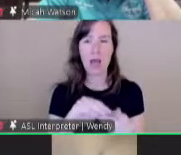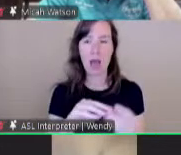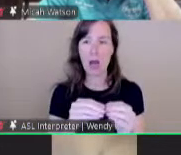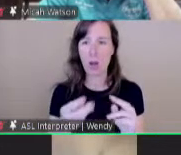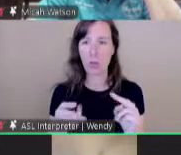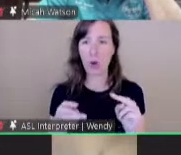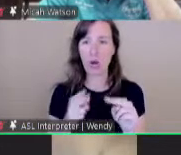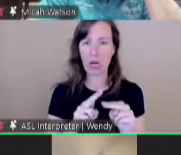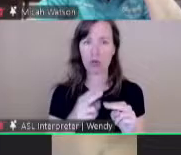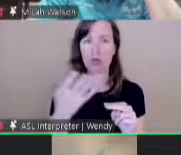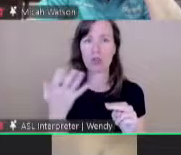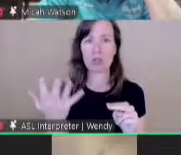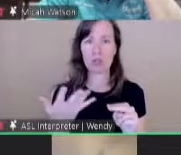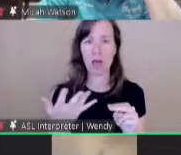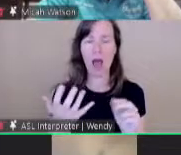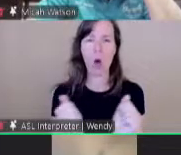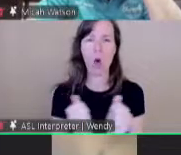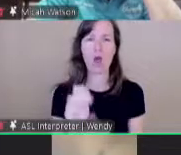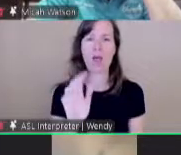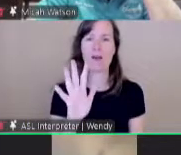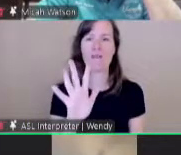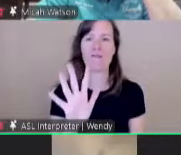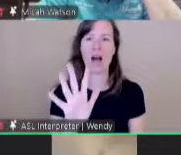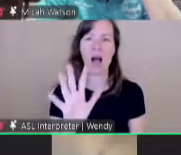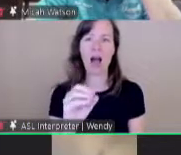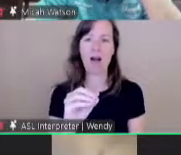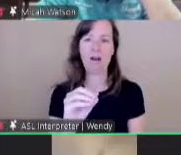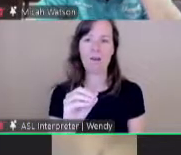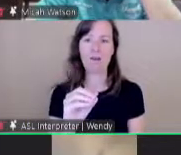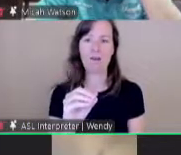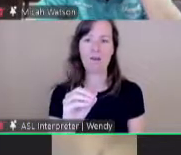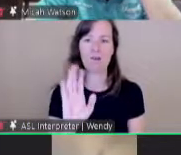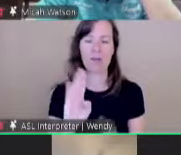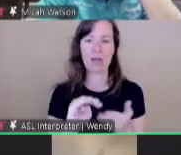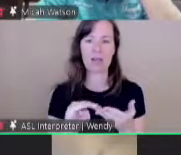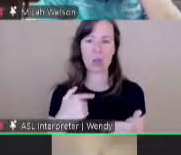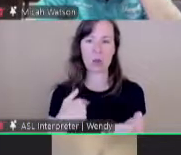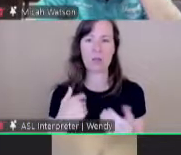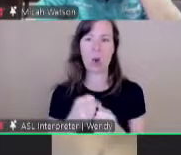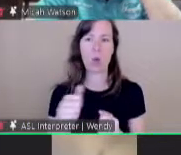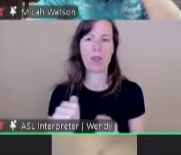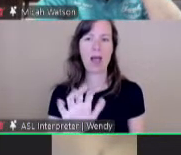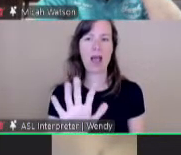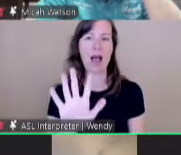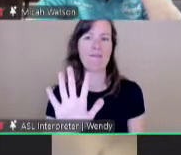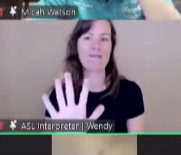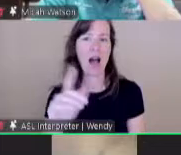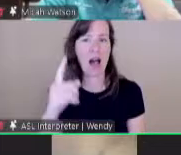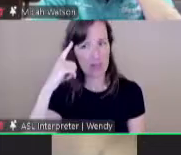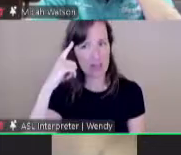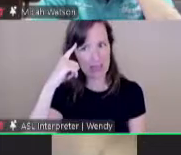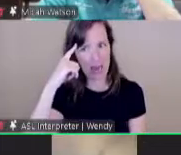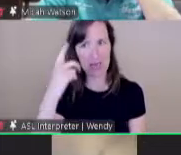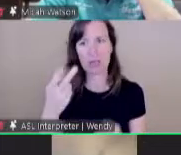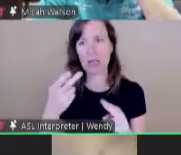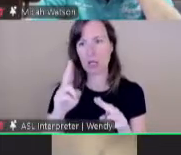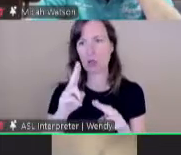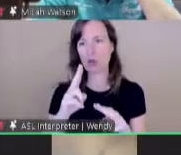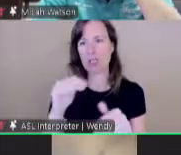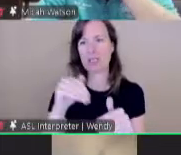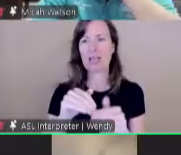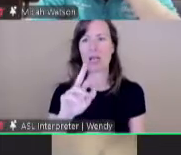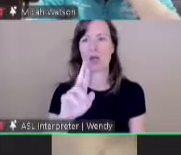is with a 5% a 5 cent increase in real